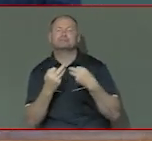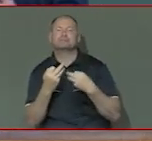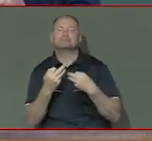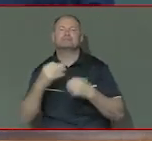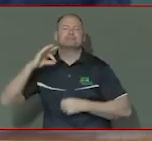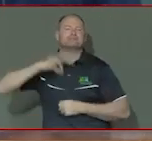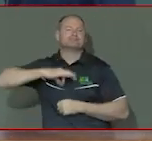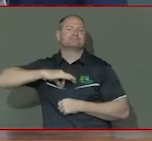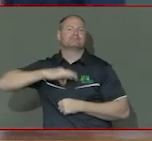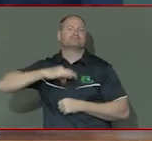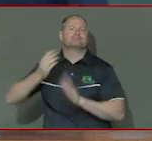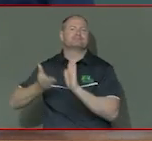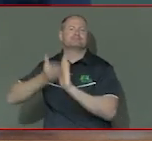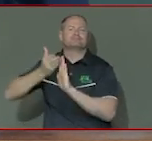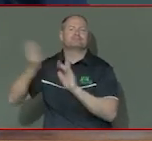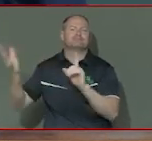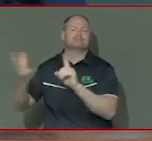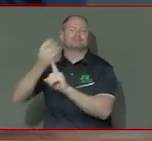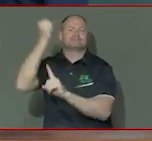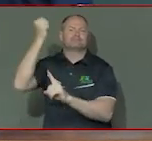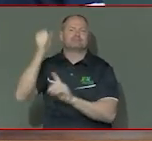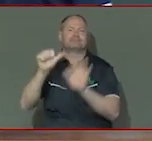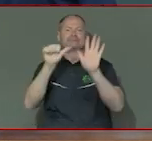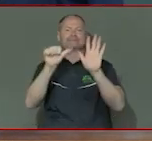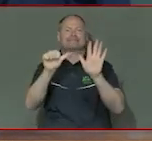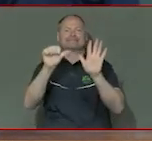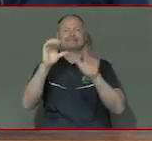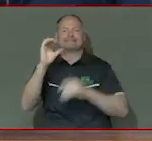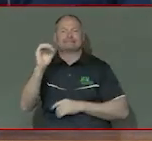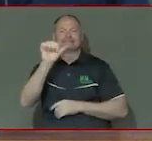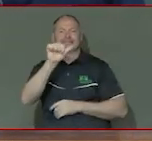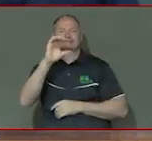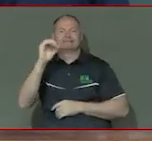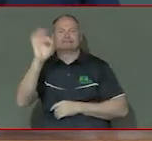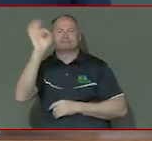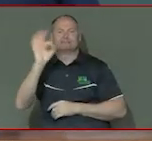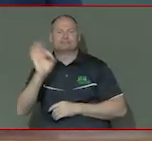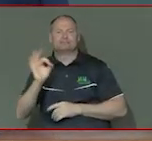What will cause a business not to make 60% but only 50%?